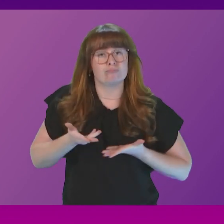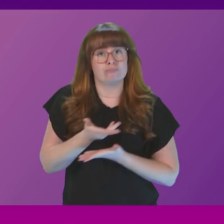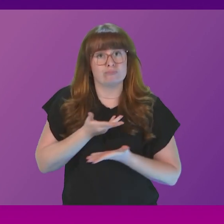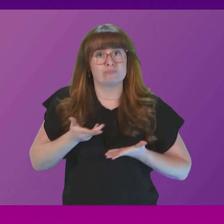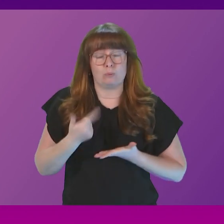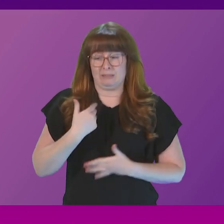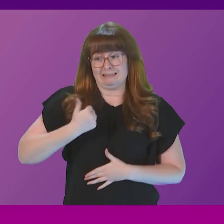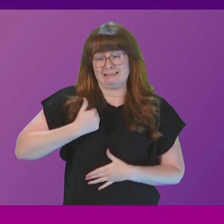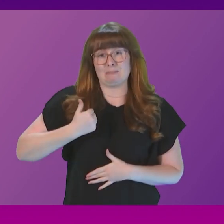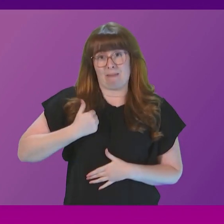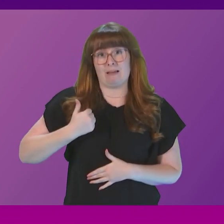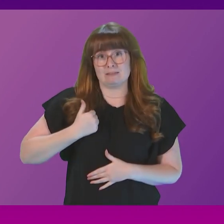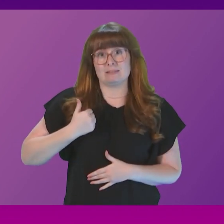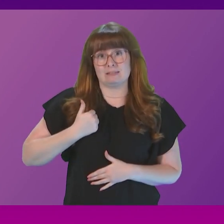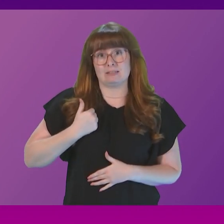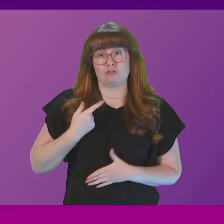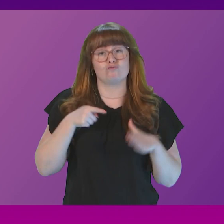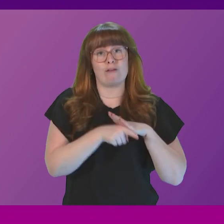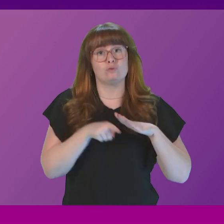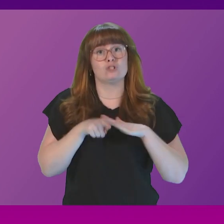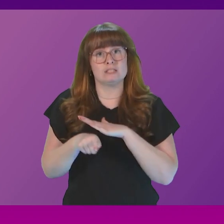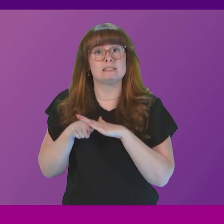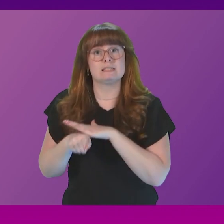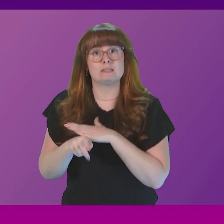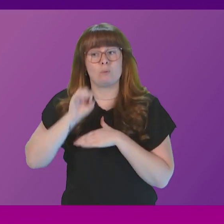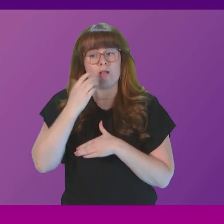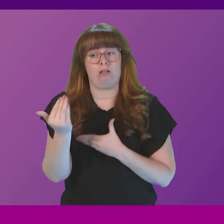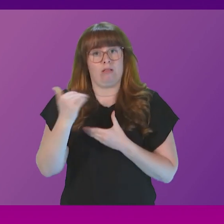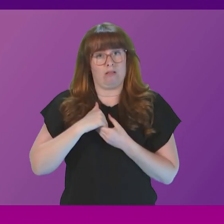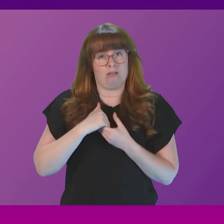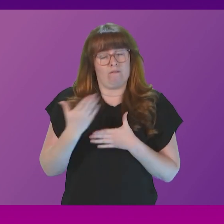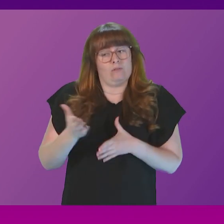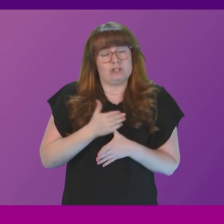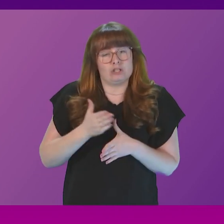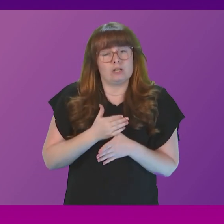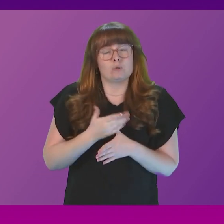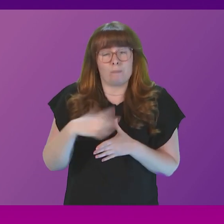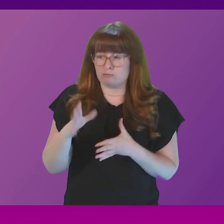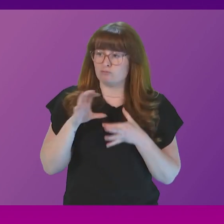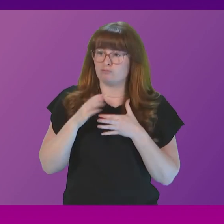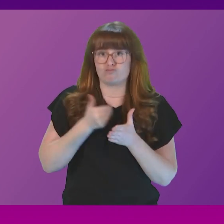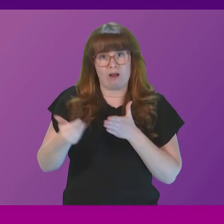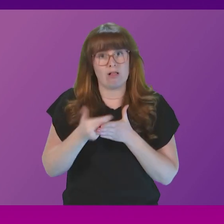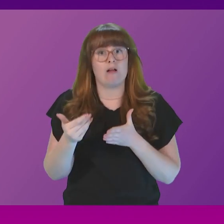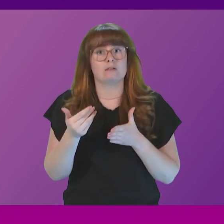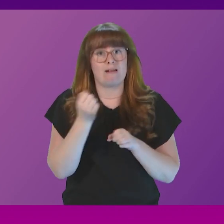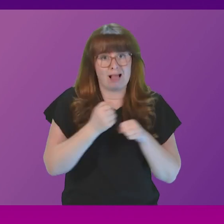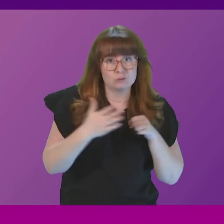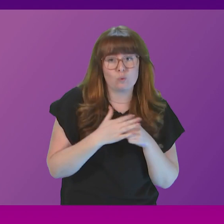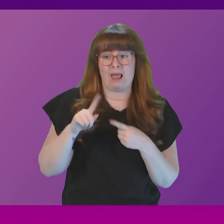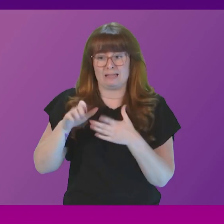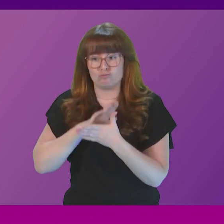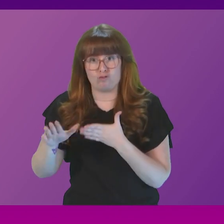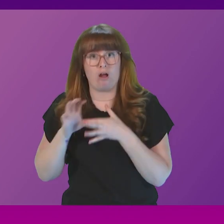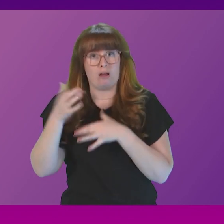where we'd expect refugees to come initially. So there's been some regular engagement with Glasgow and Edinburgh.